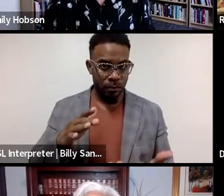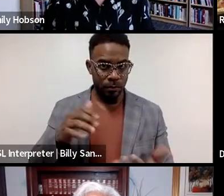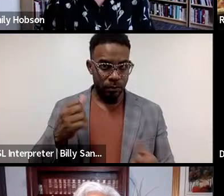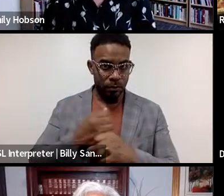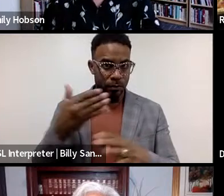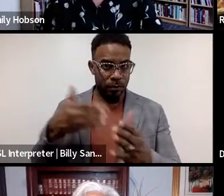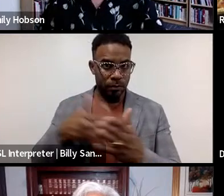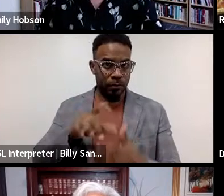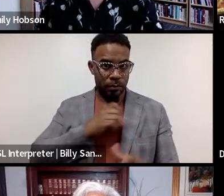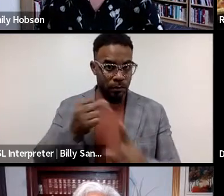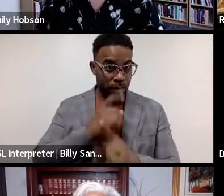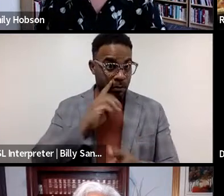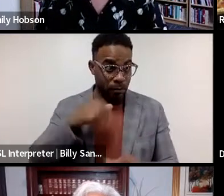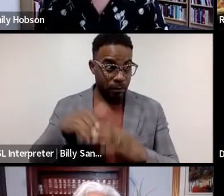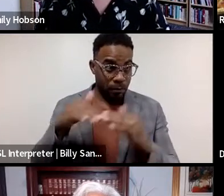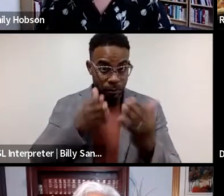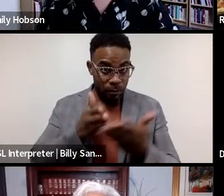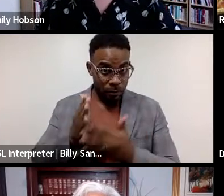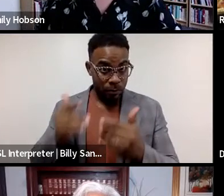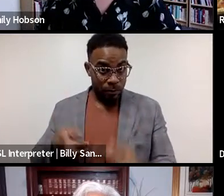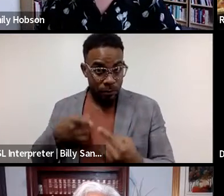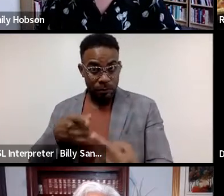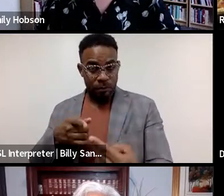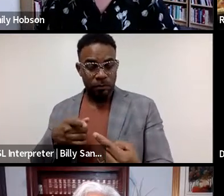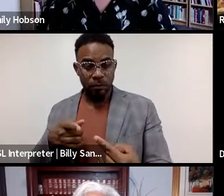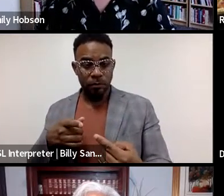against police brutality were to civil rights struggles.